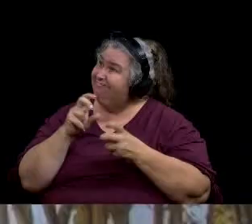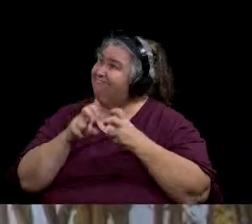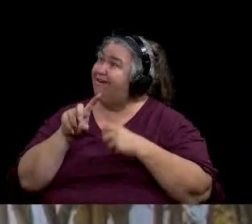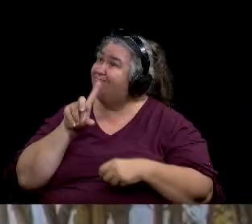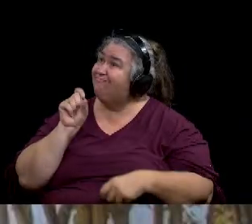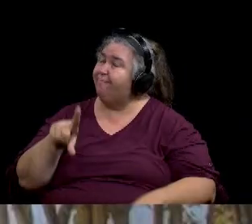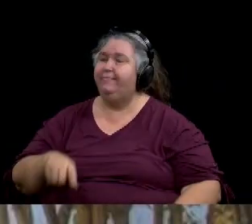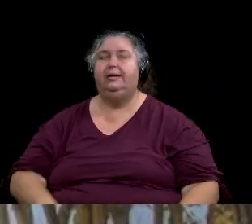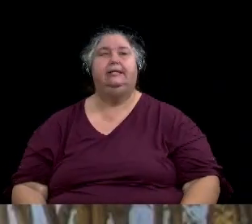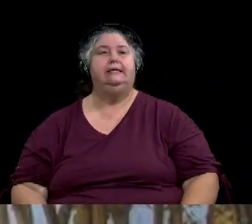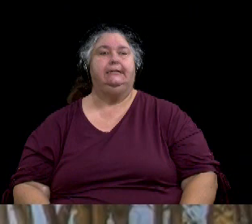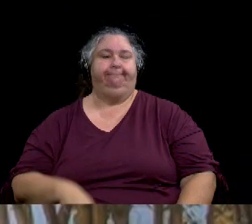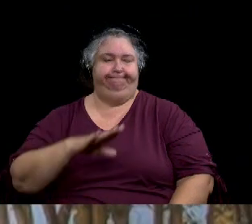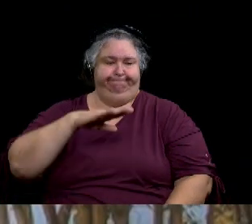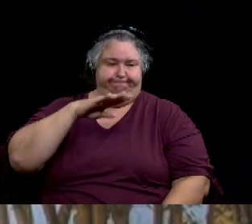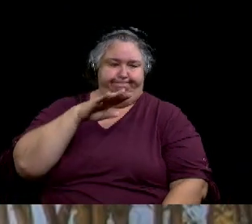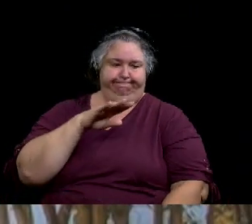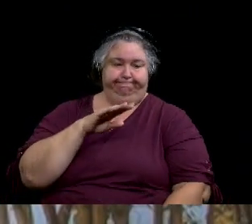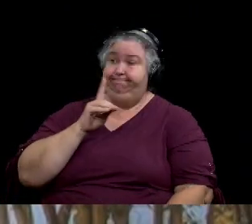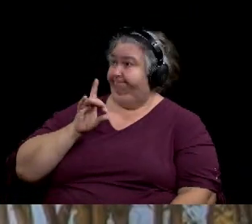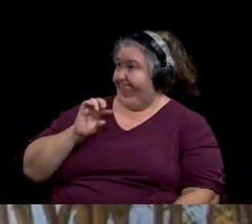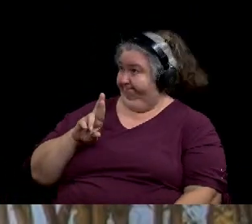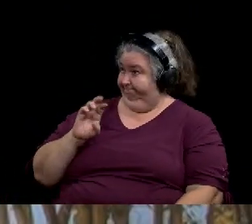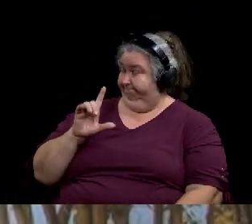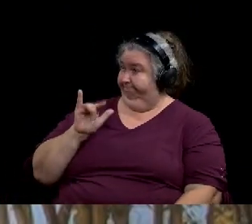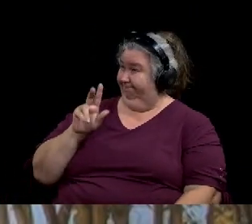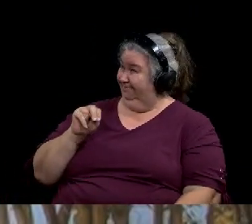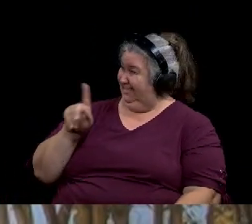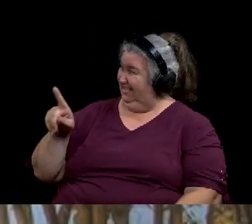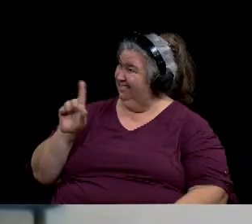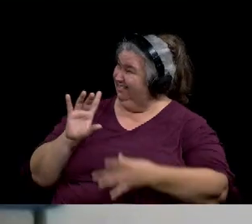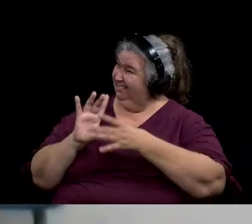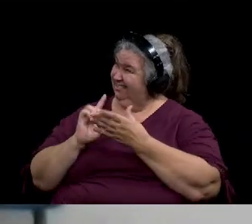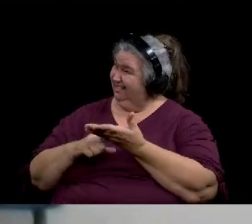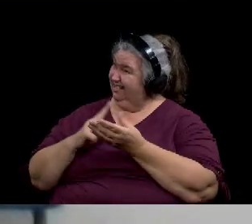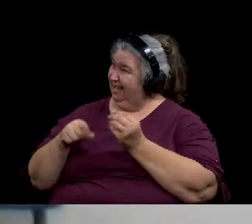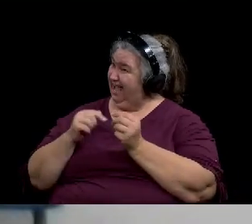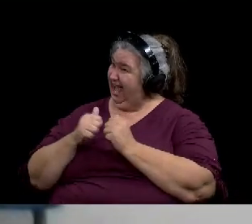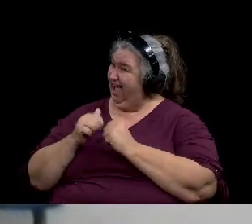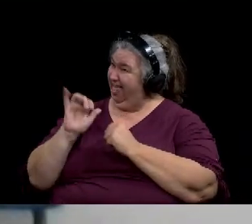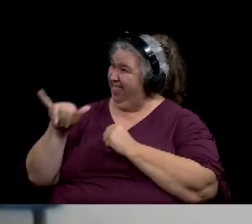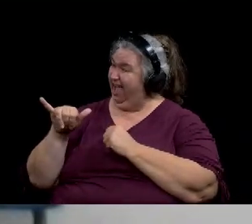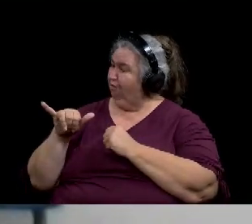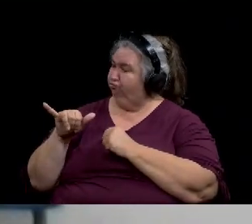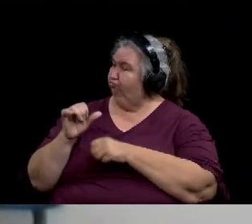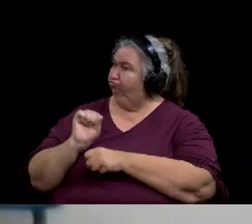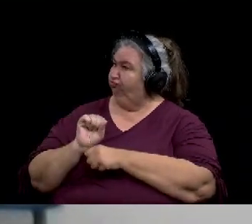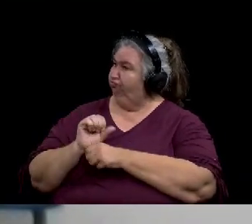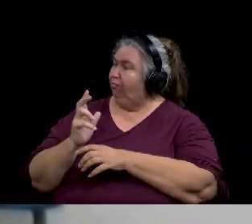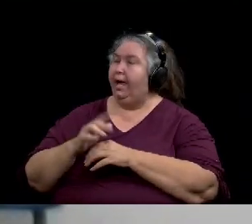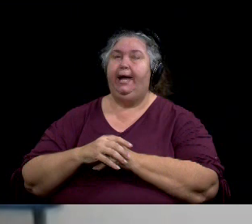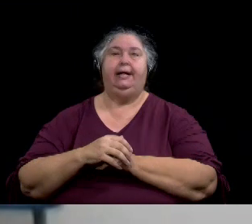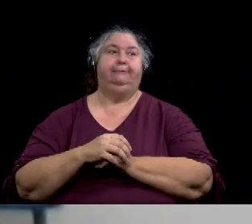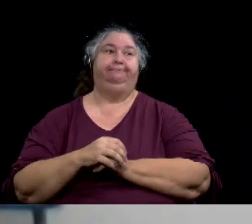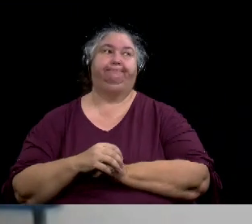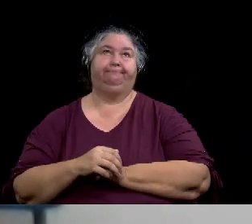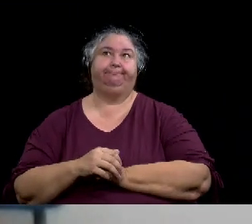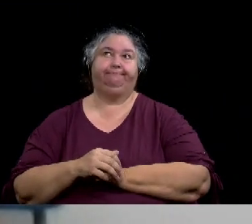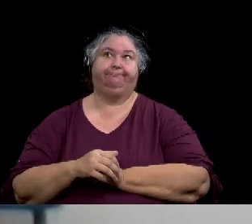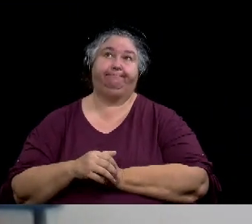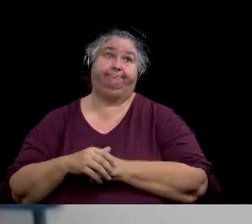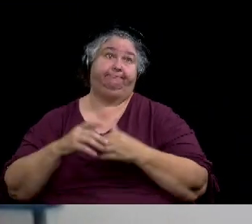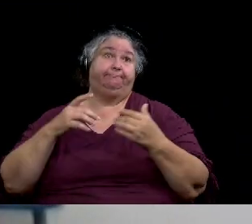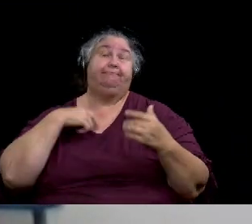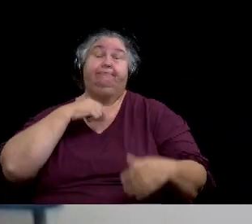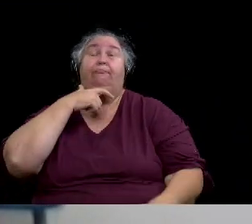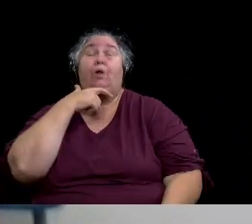Dr. Eliason, can you just talk a little bit about how that works? Yeah, sure. I can't say whether there were or were not people. I did watch